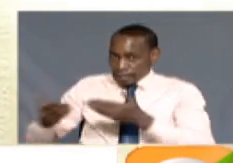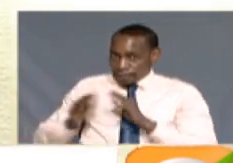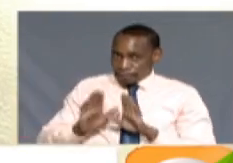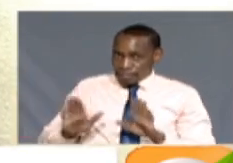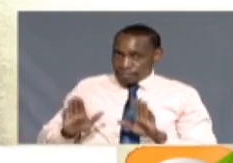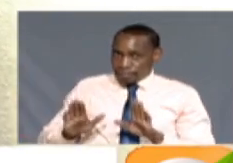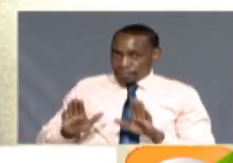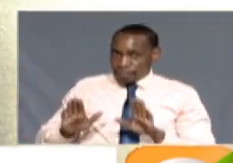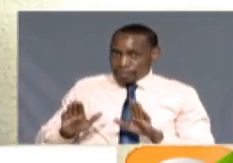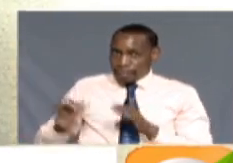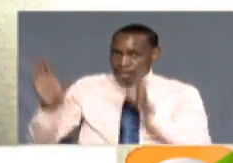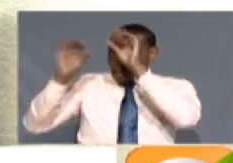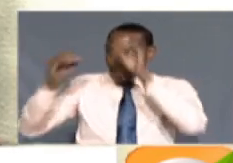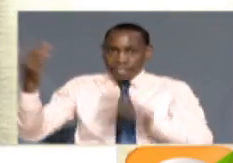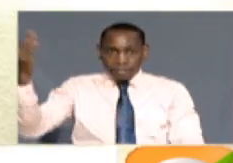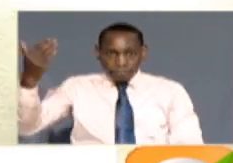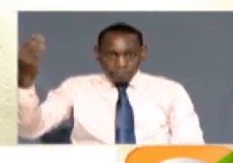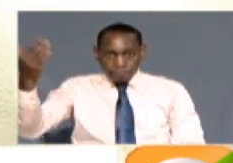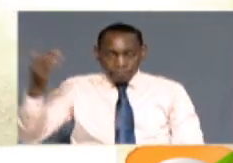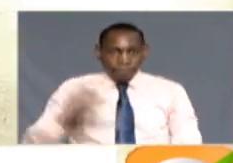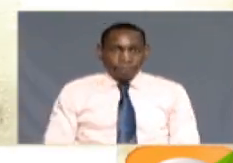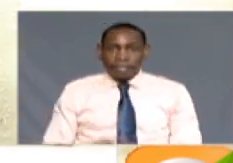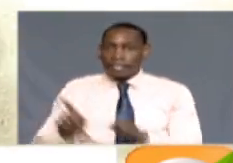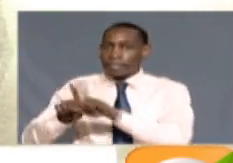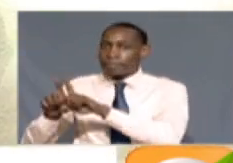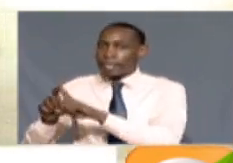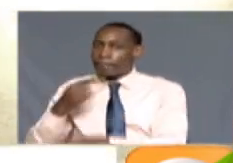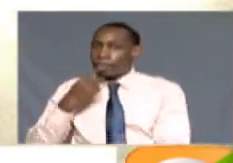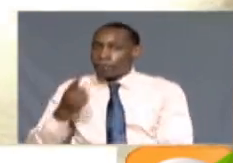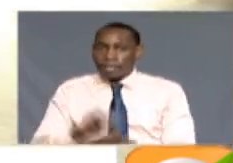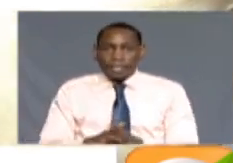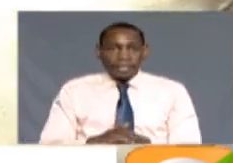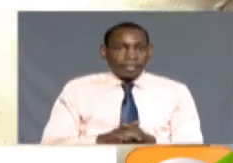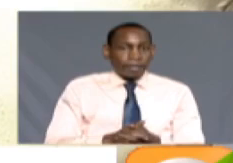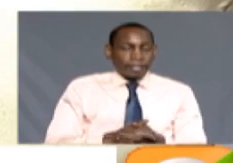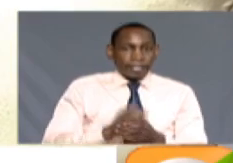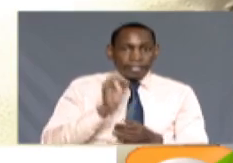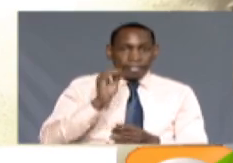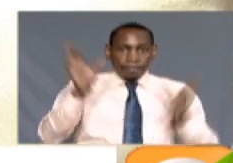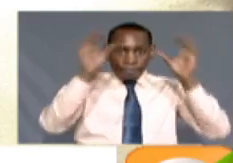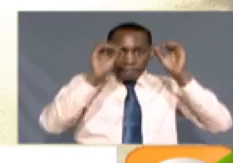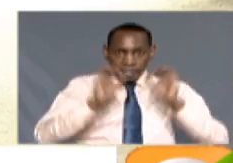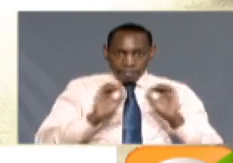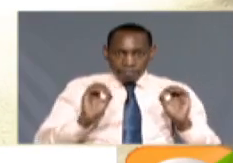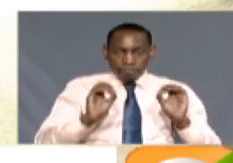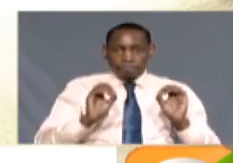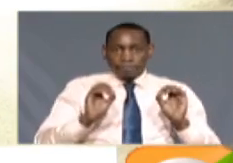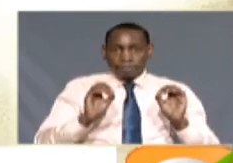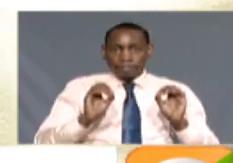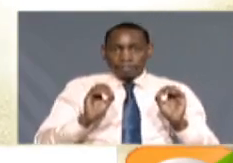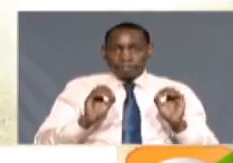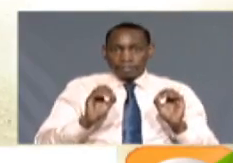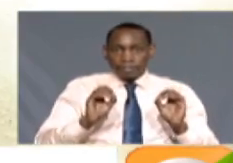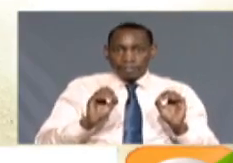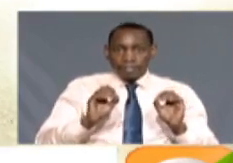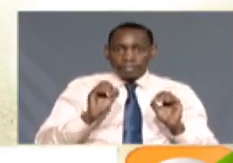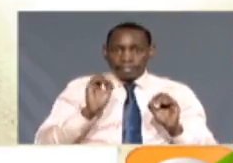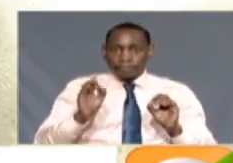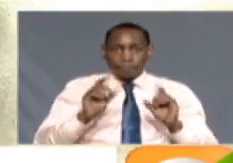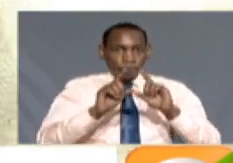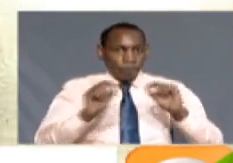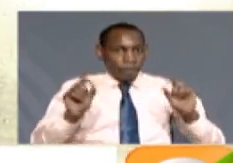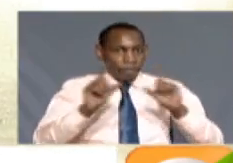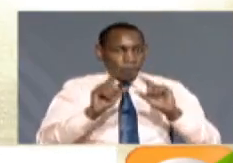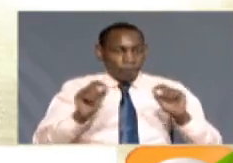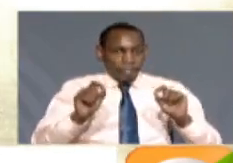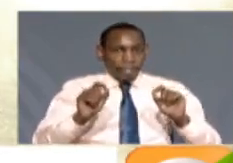let him talk. The way Moi used to do it. Absolutely. Where he is not, you see, let him talk. And if he says, if he